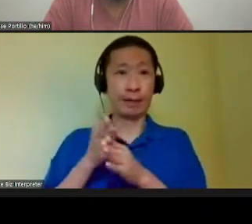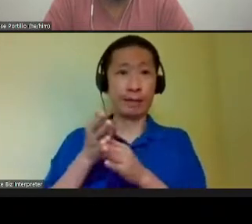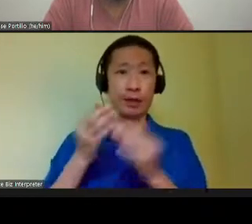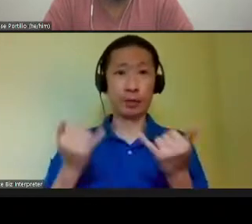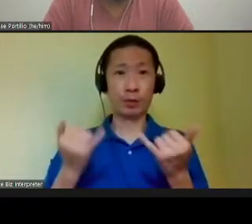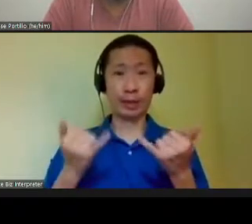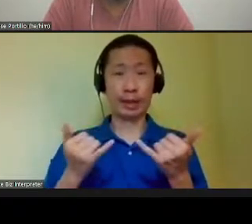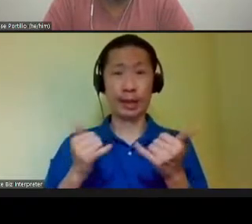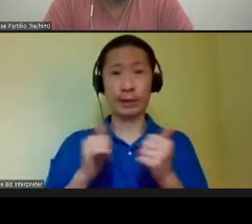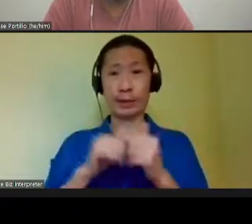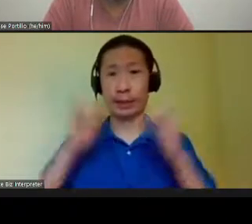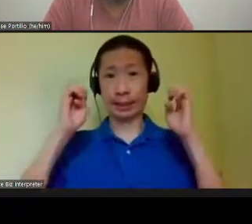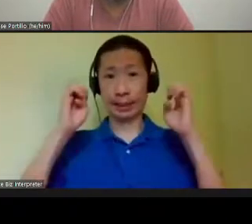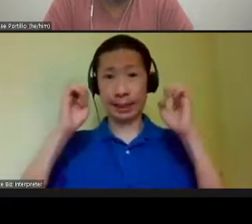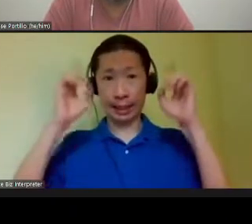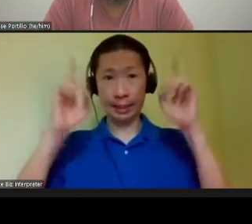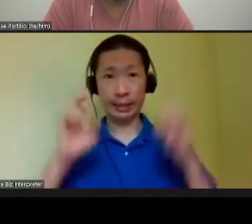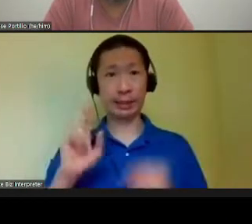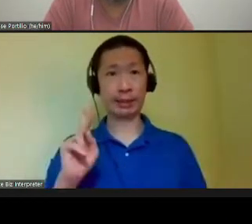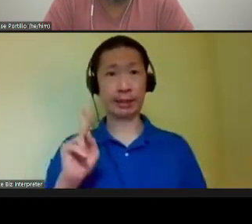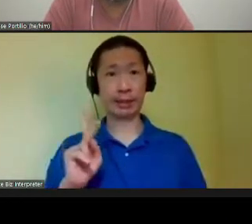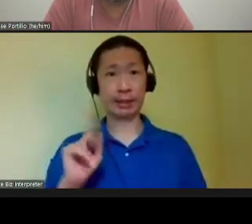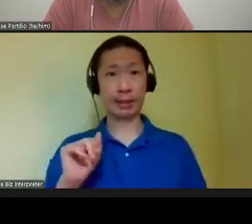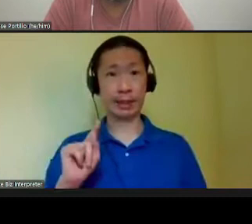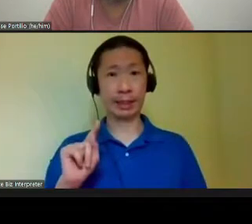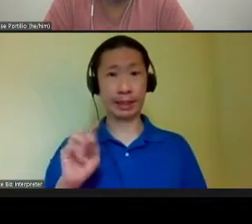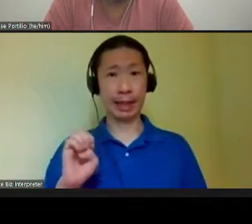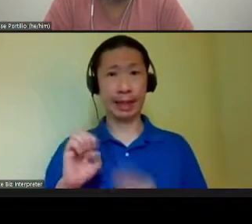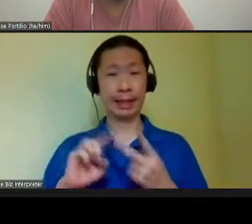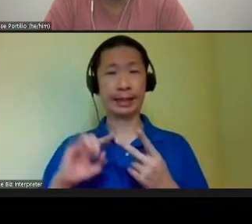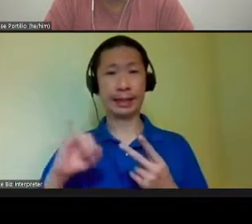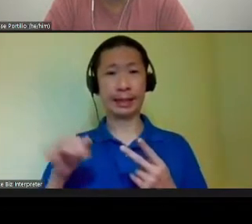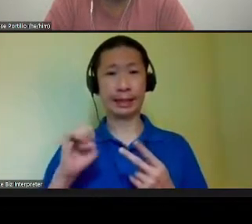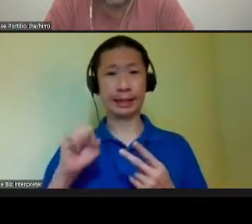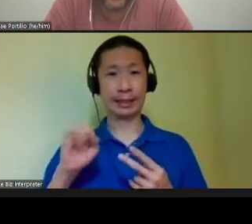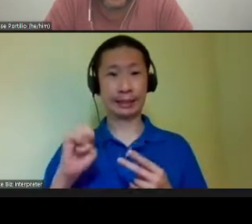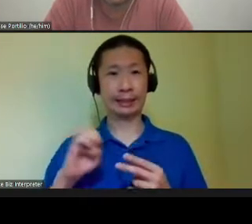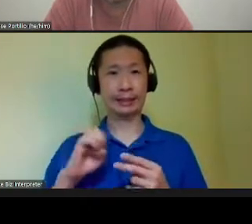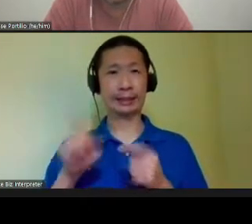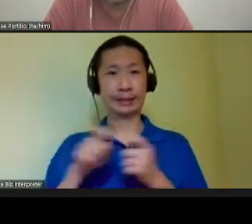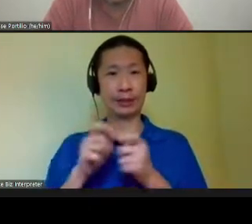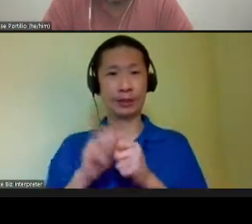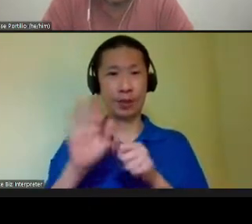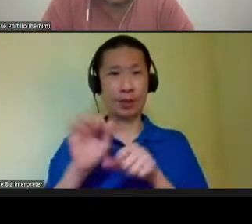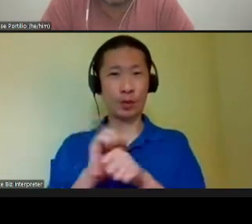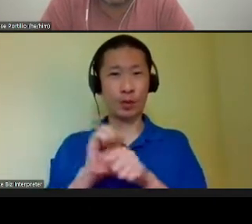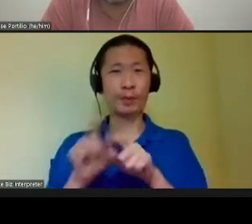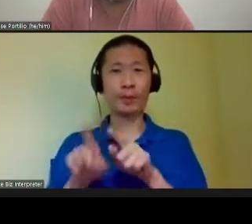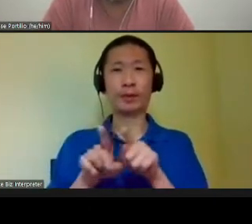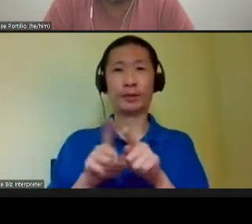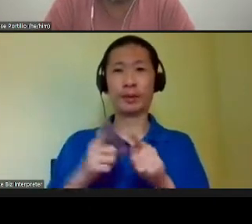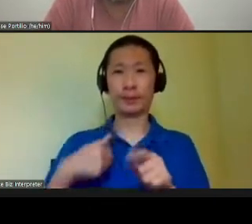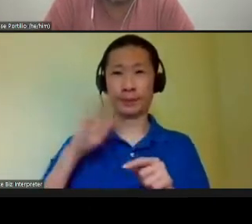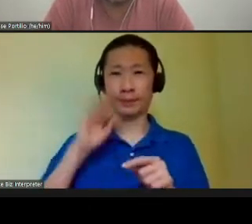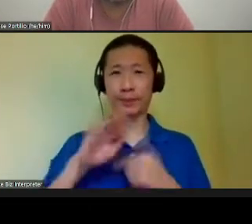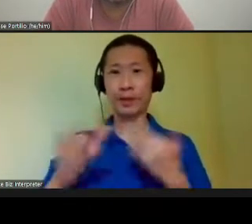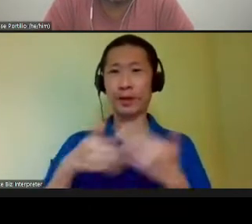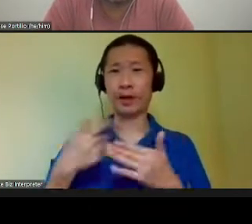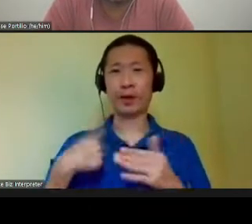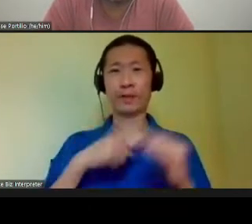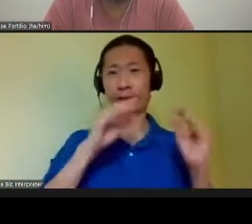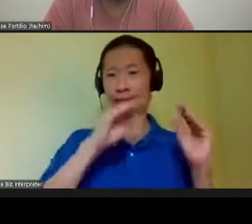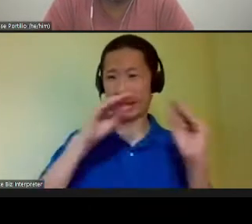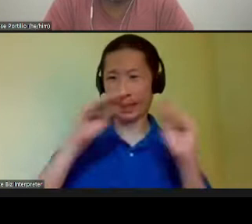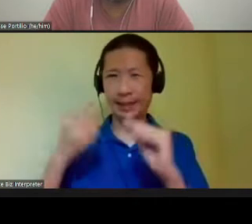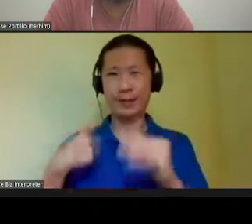in education, Kate and Jesse, very specifically in your work, but also I know we all educate because we're